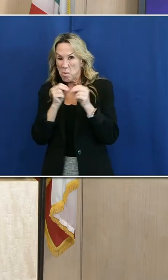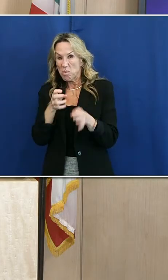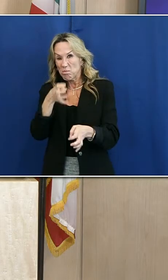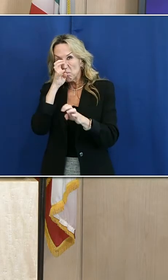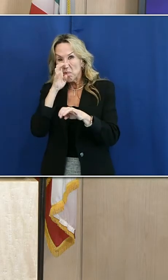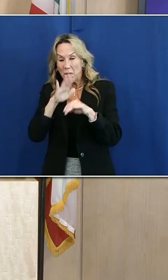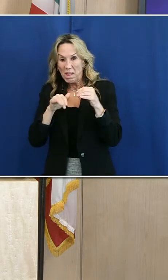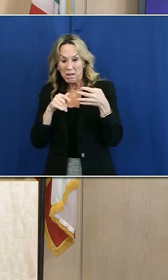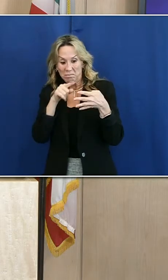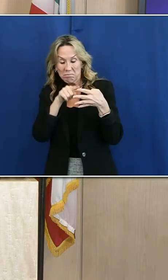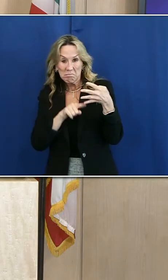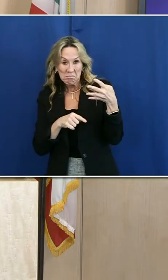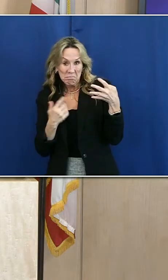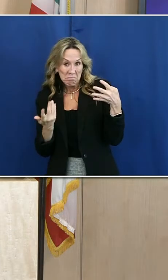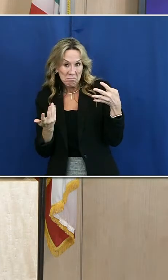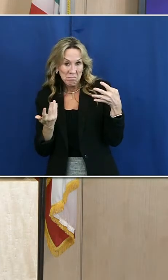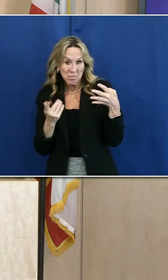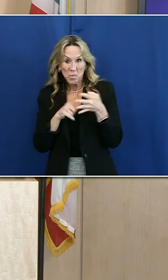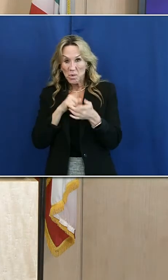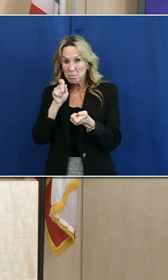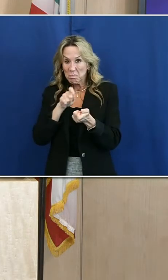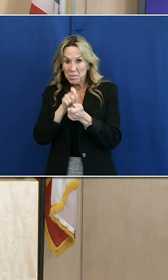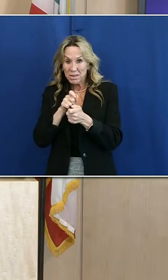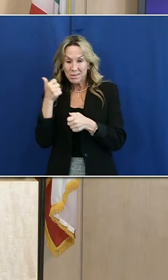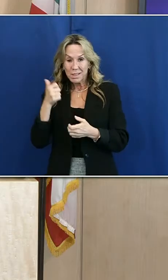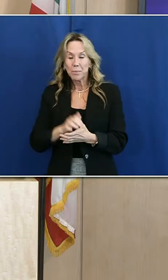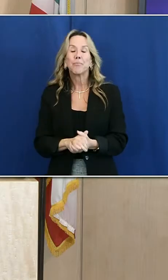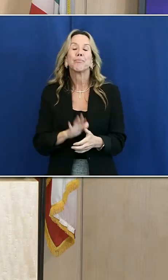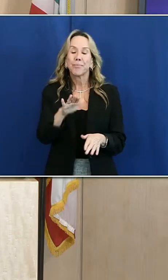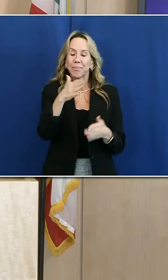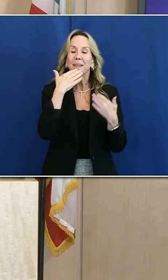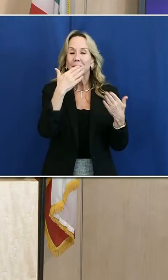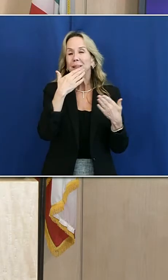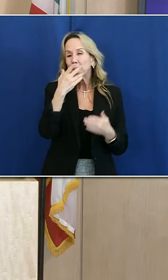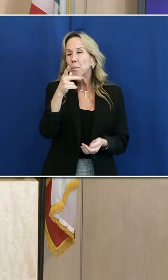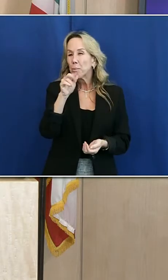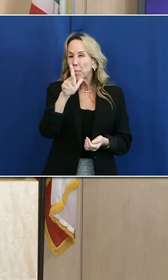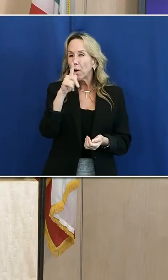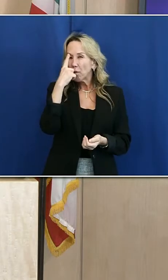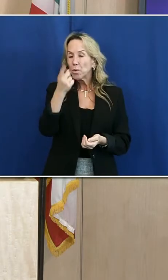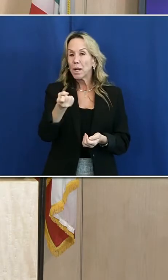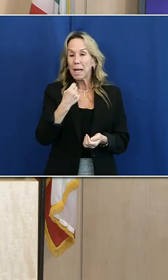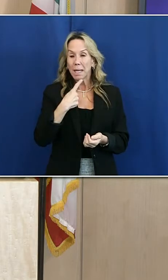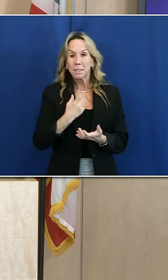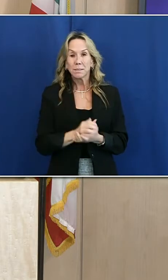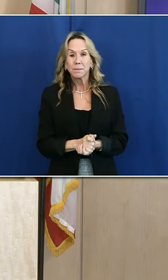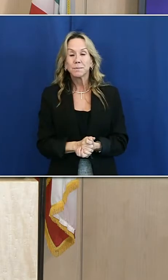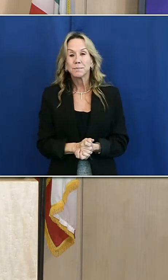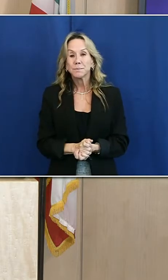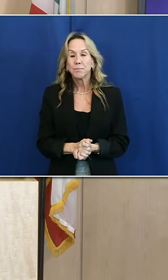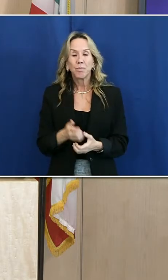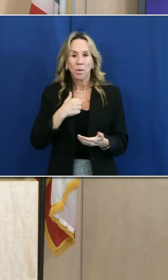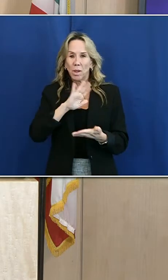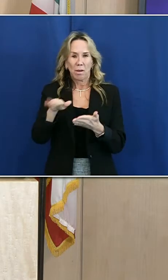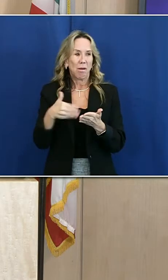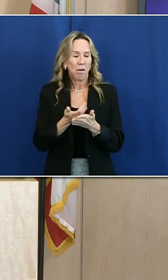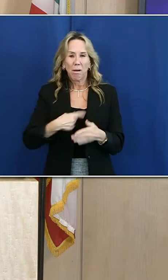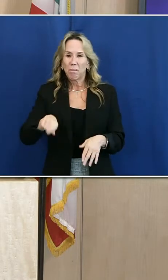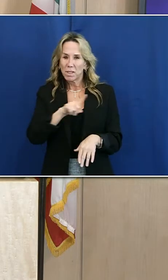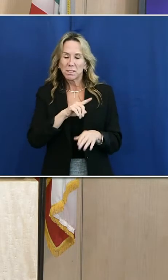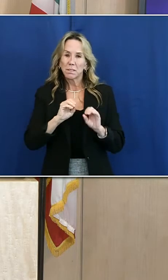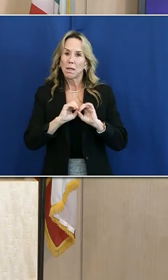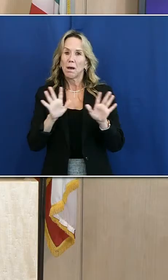these that the state has specified? Well, thank you for that question, Paul. Obviously, we are all concerned about